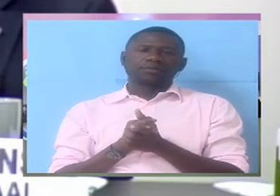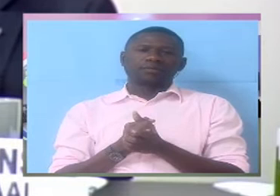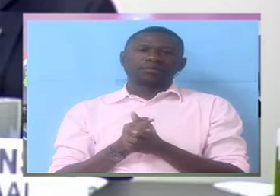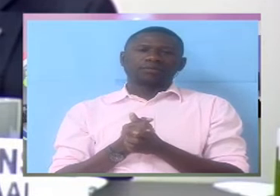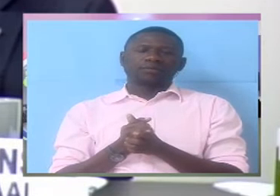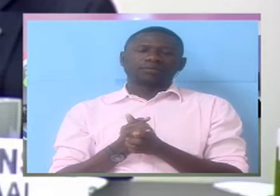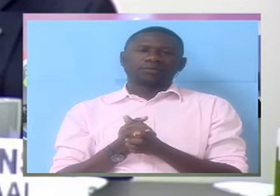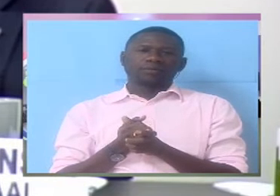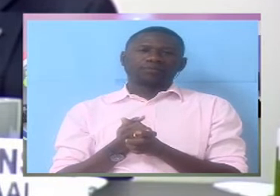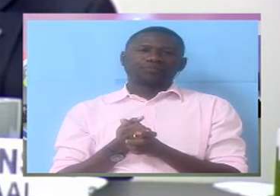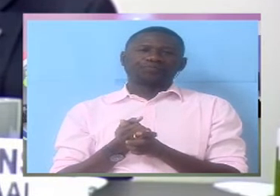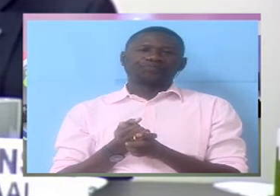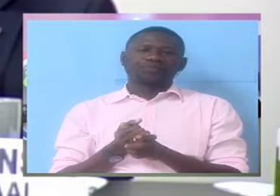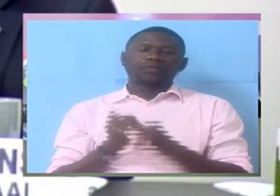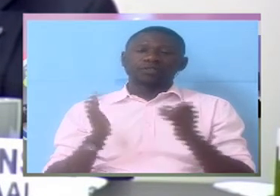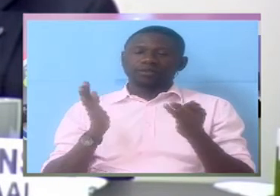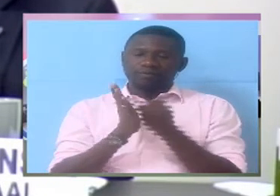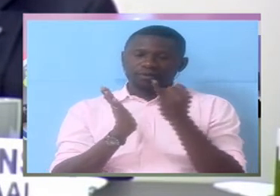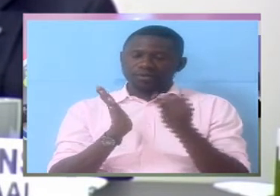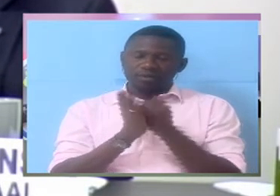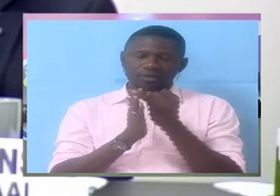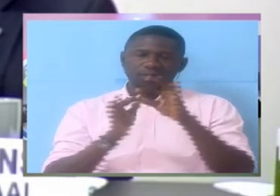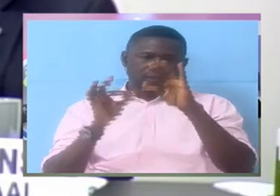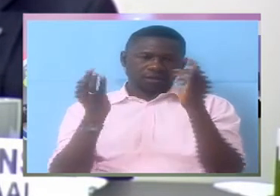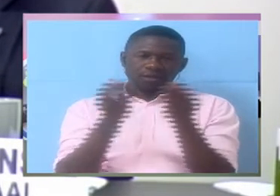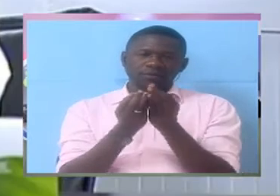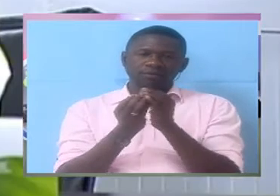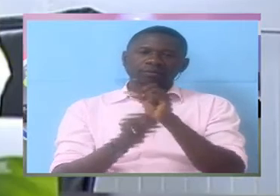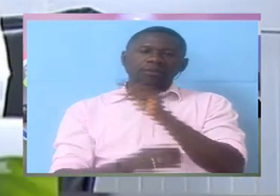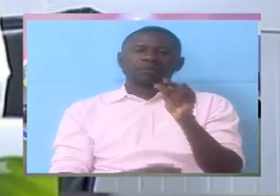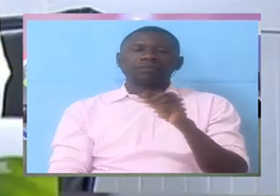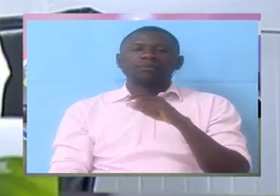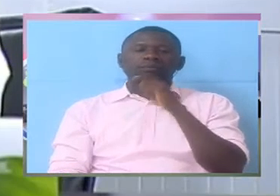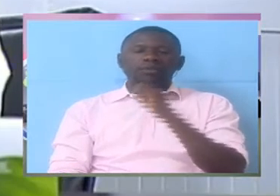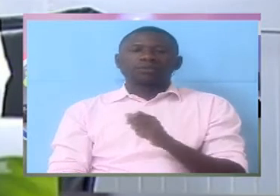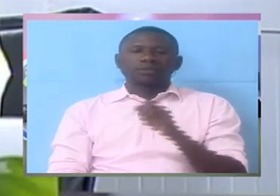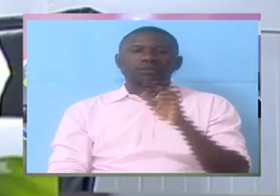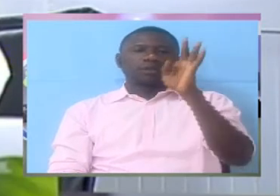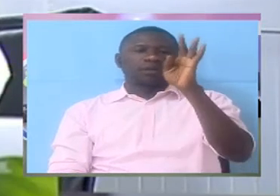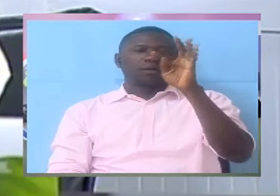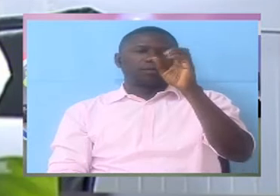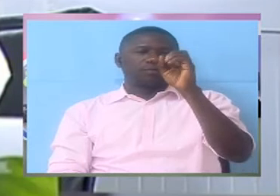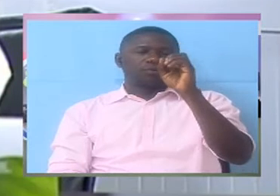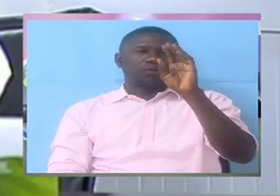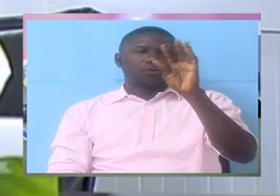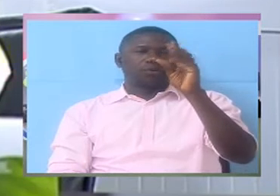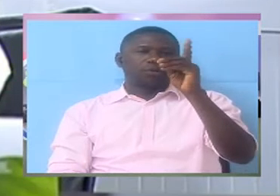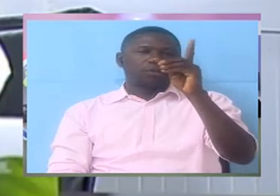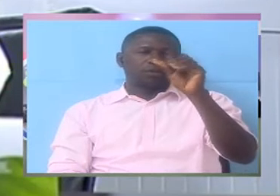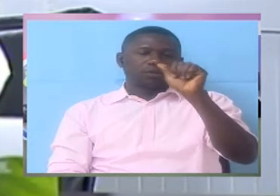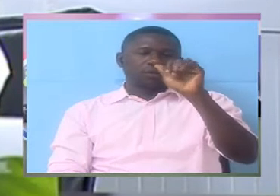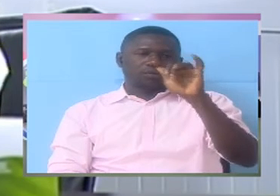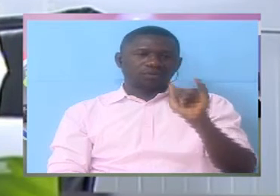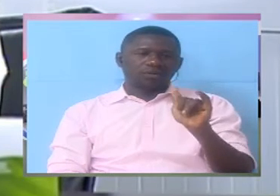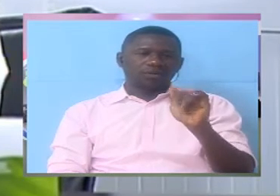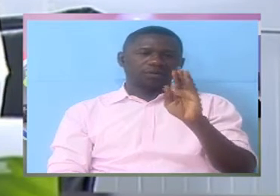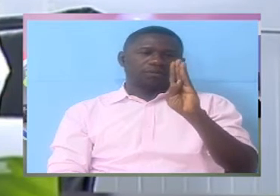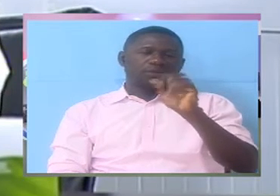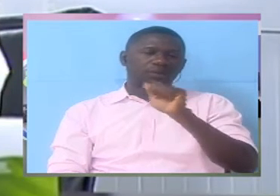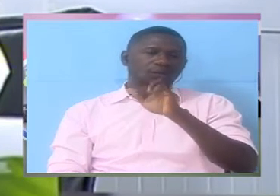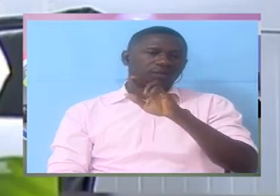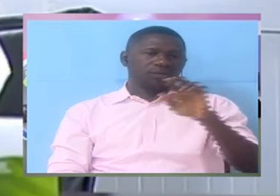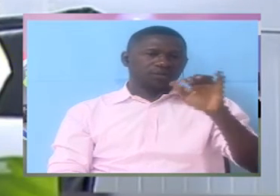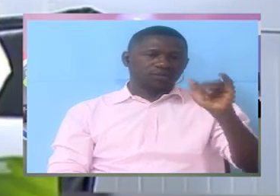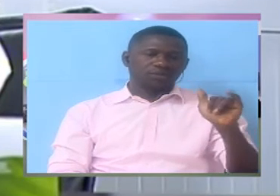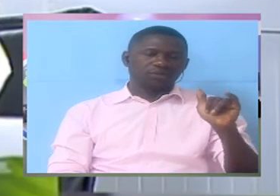The experts of investigators are Mr. Barry. Mr. Fode, yeah, Fode. Fode, Bari Wollem Kiskisir Lalti. Baba